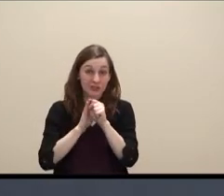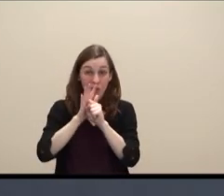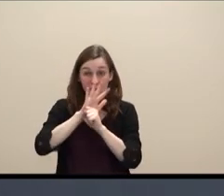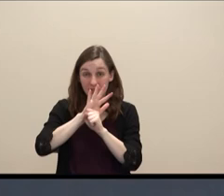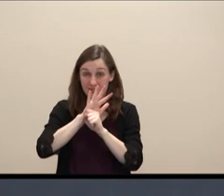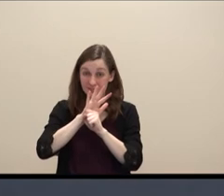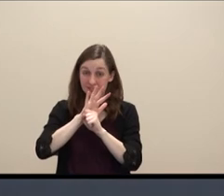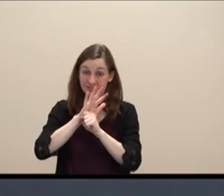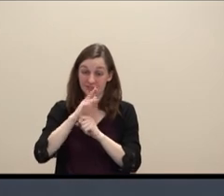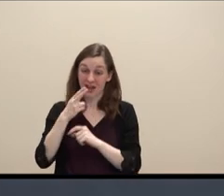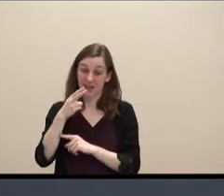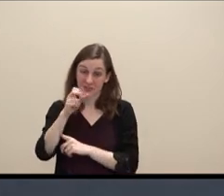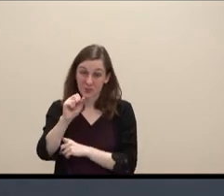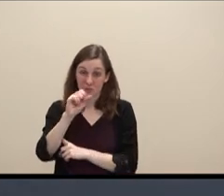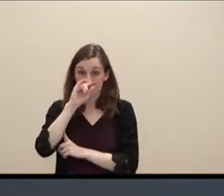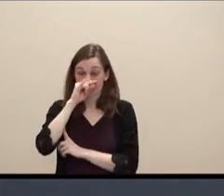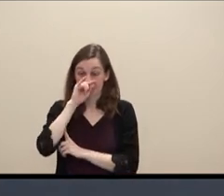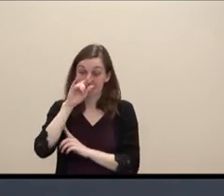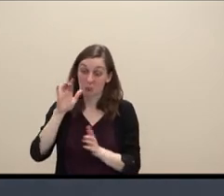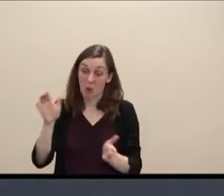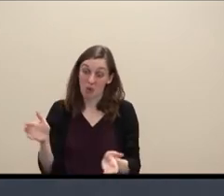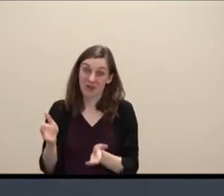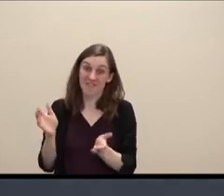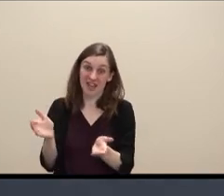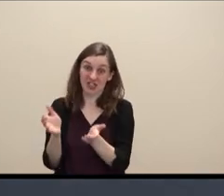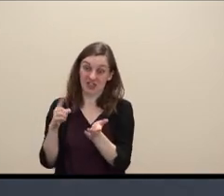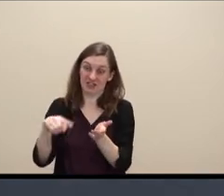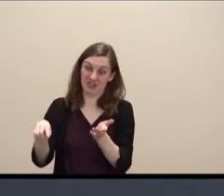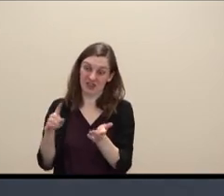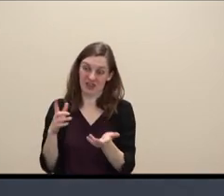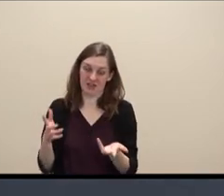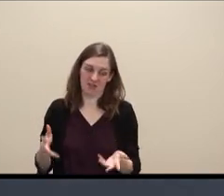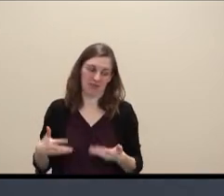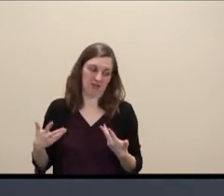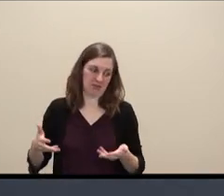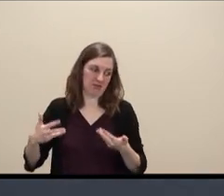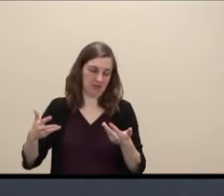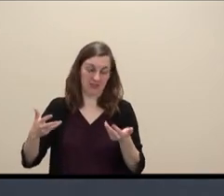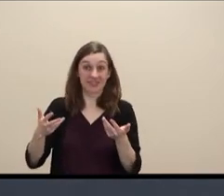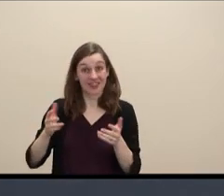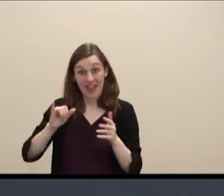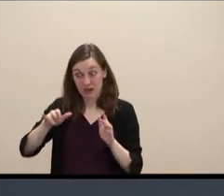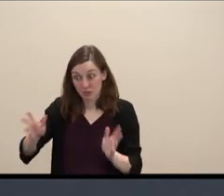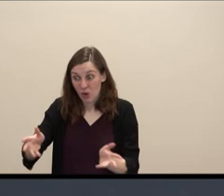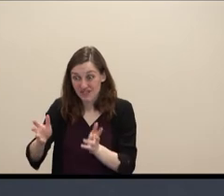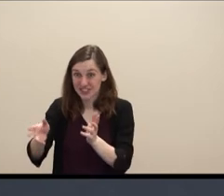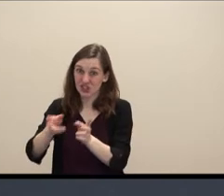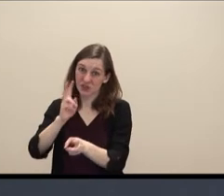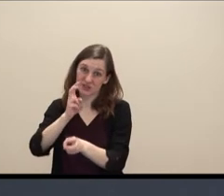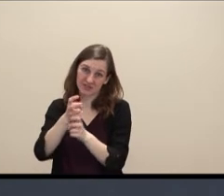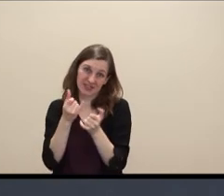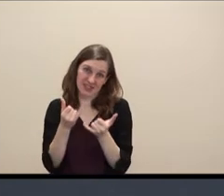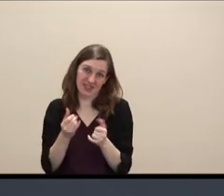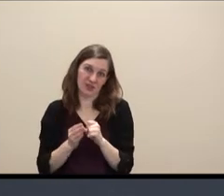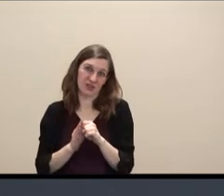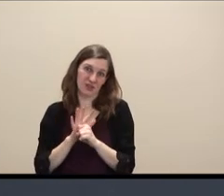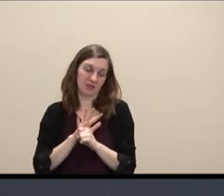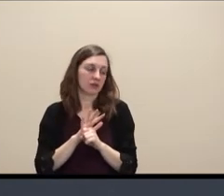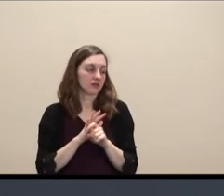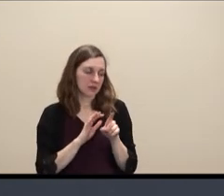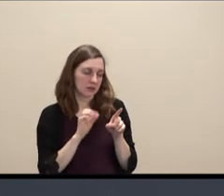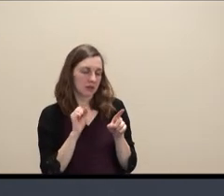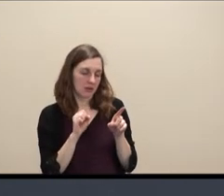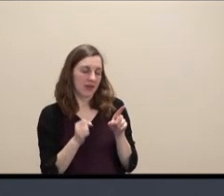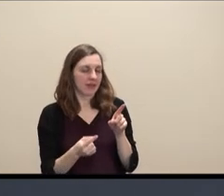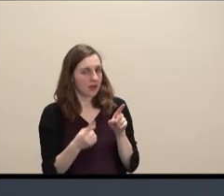kids working and motivation. Motivation is a big problem right now with COVID. That's probably